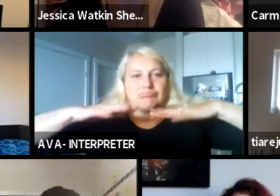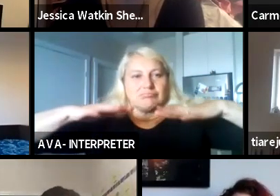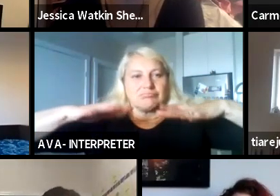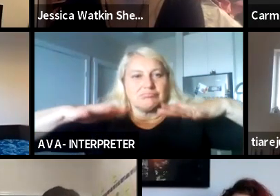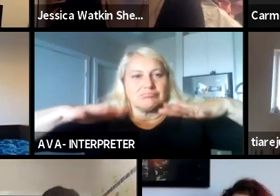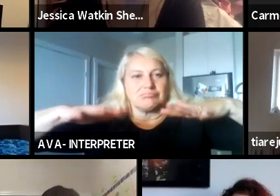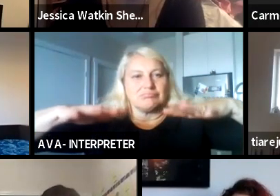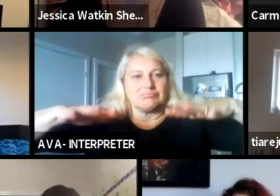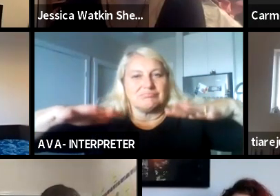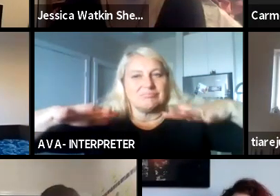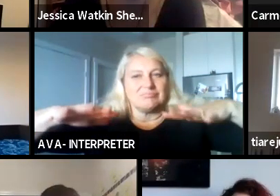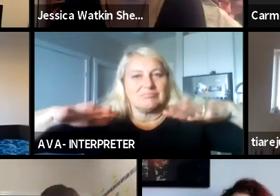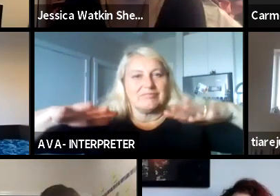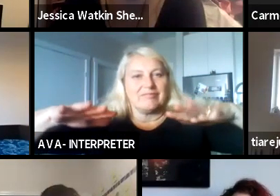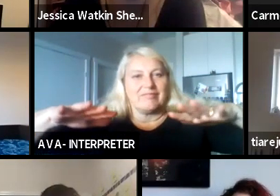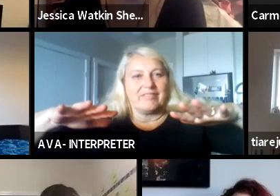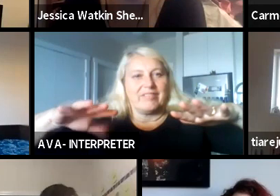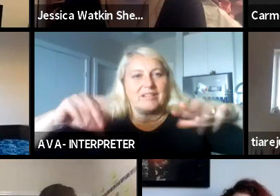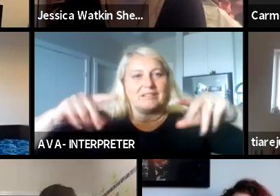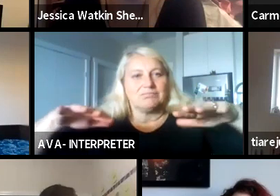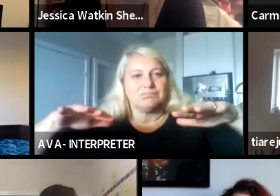and then it kind of settles.